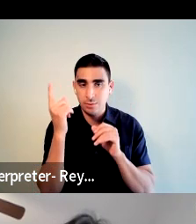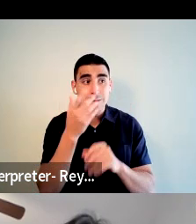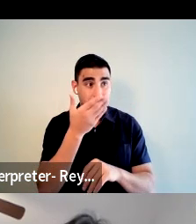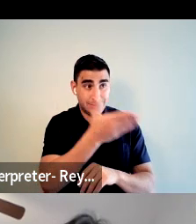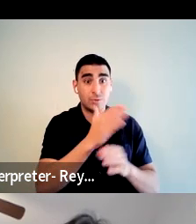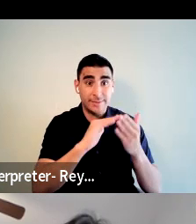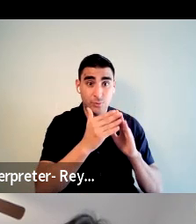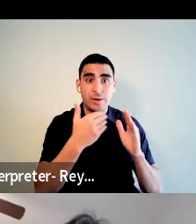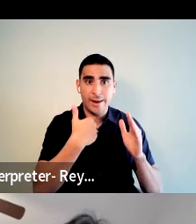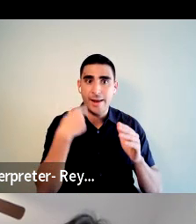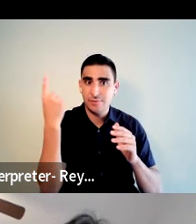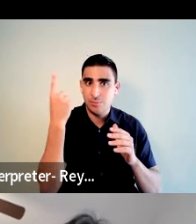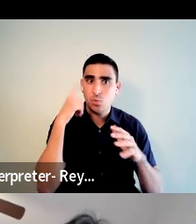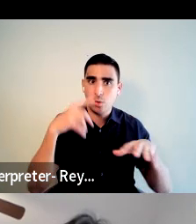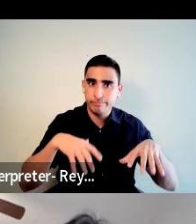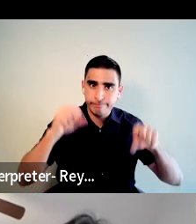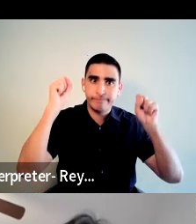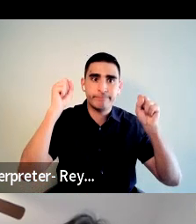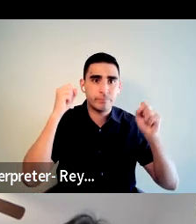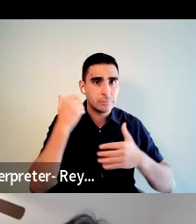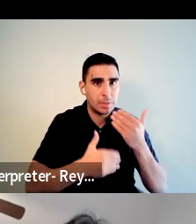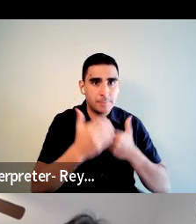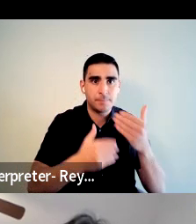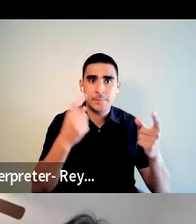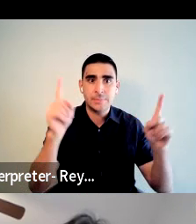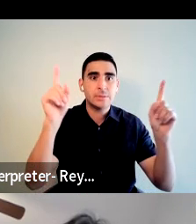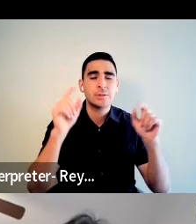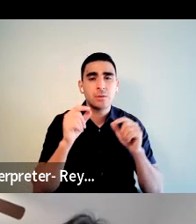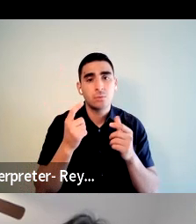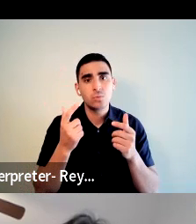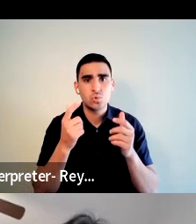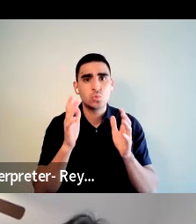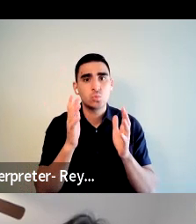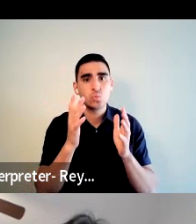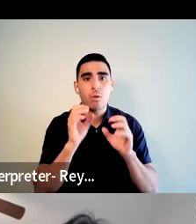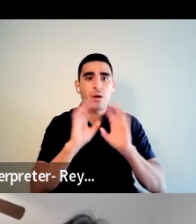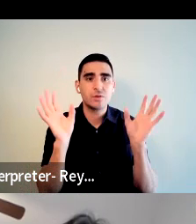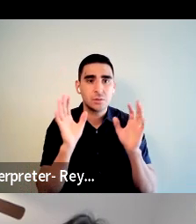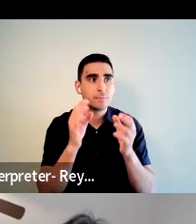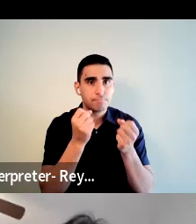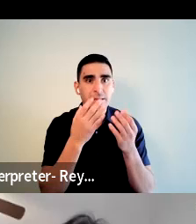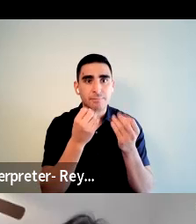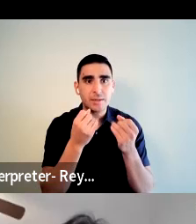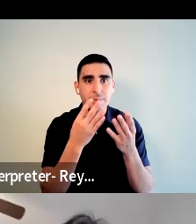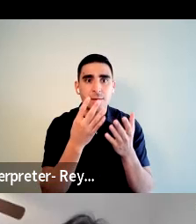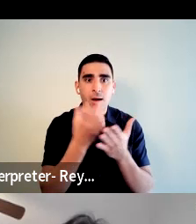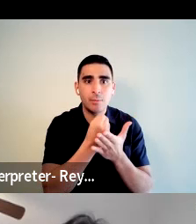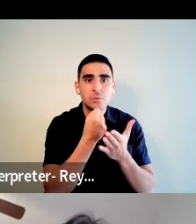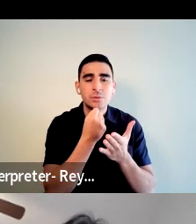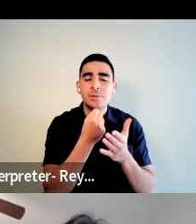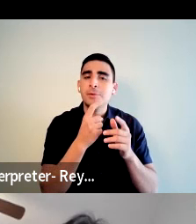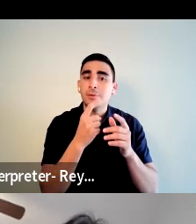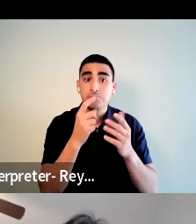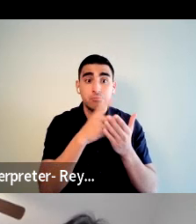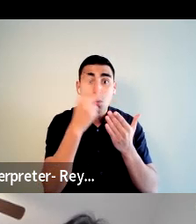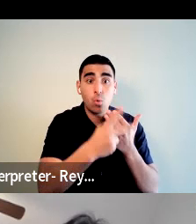it and make it a success. So there's lots of opportunities and there's lots of programs, but what